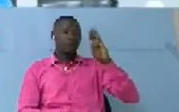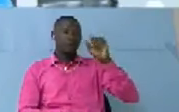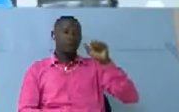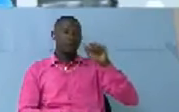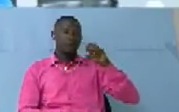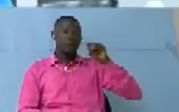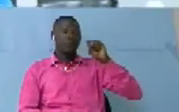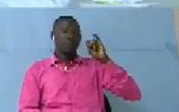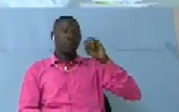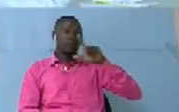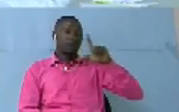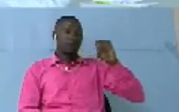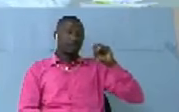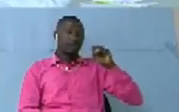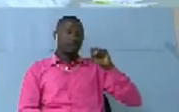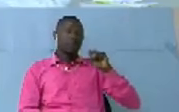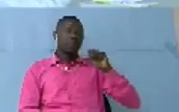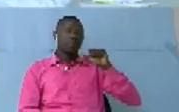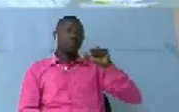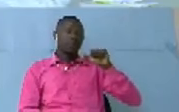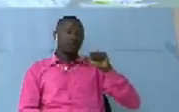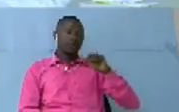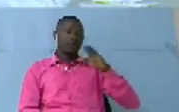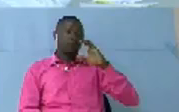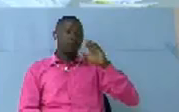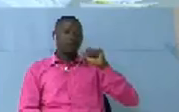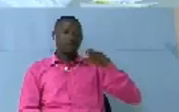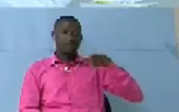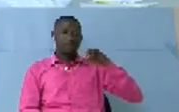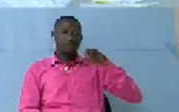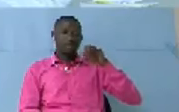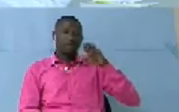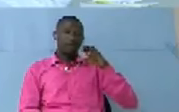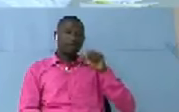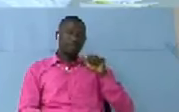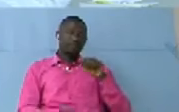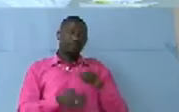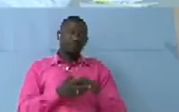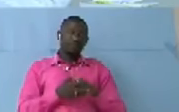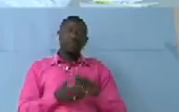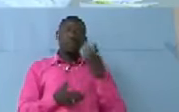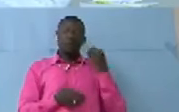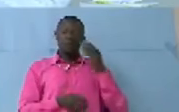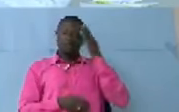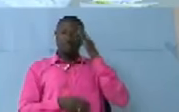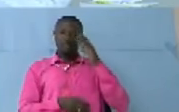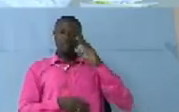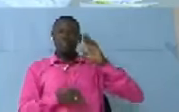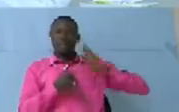him. And how did you know that his name was last name was Mansari?